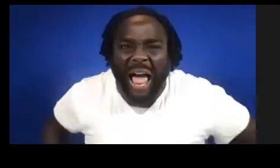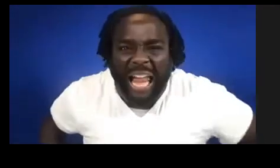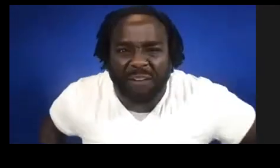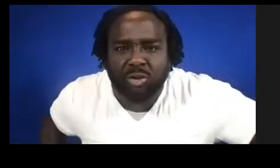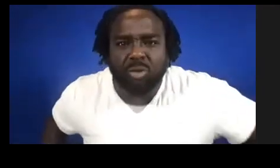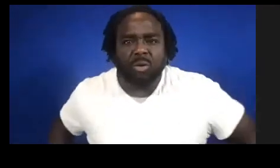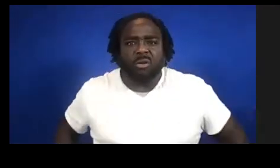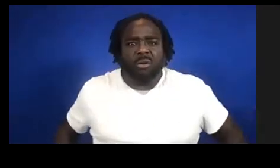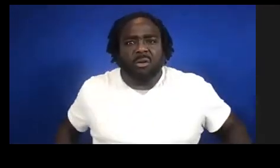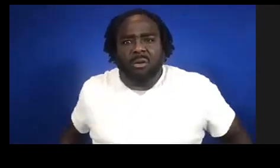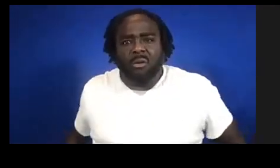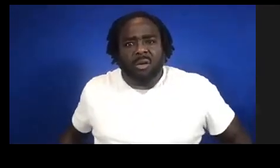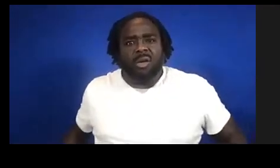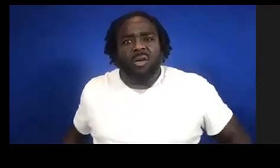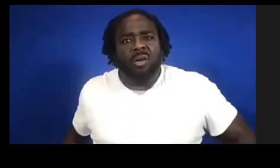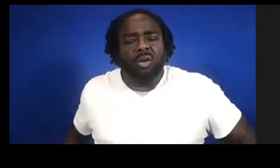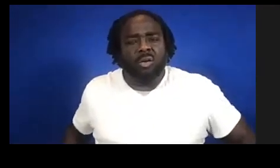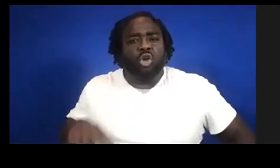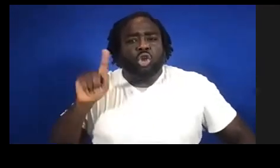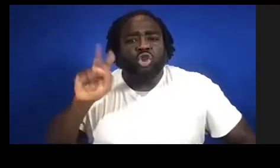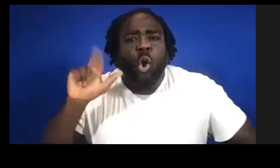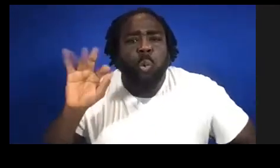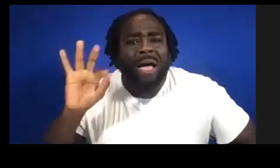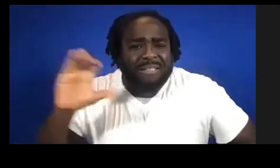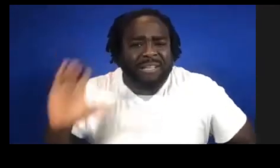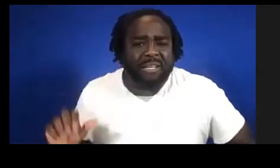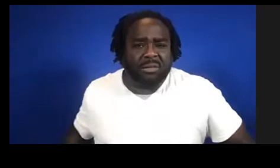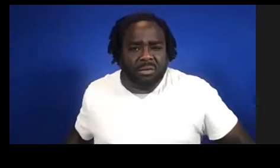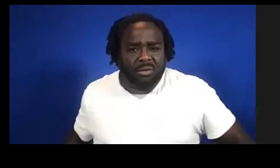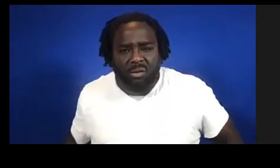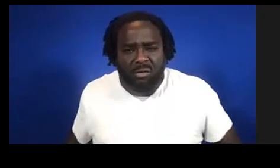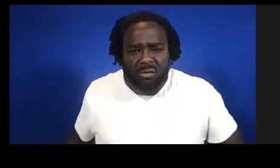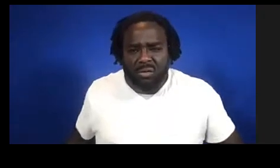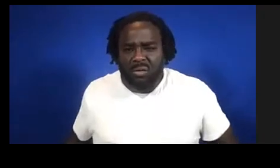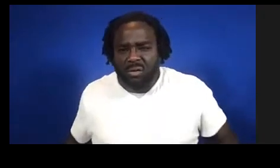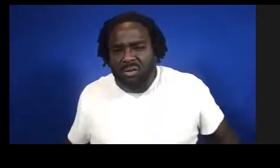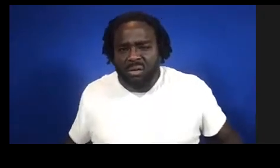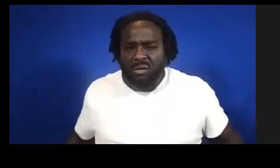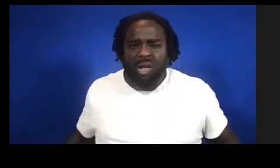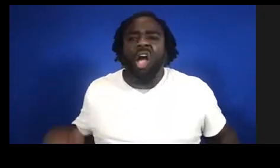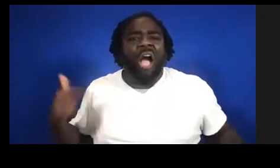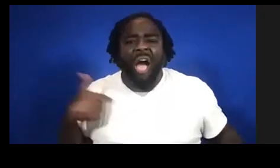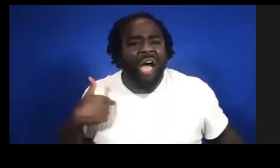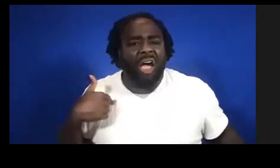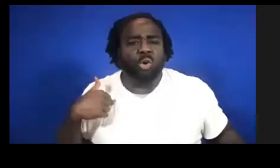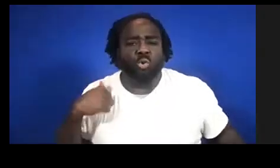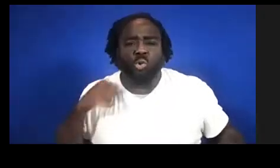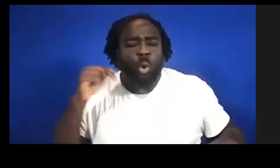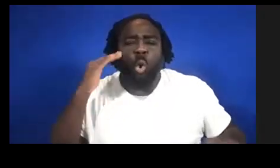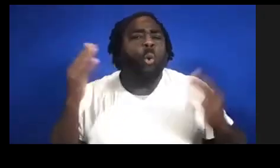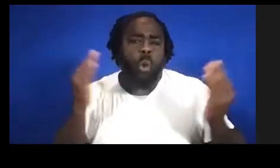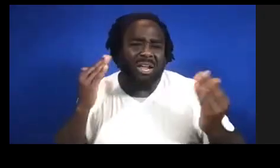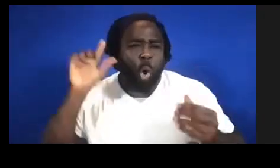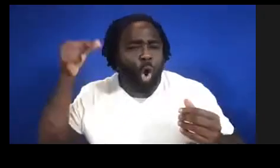here in California is this traffic. Southern California, oh, I know y'all heard about